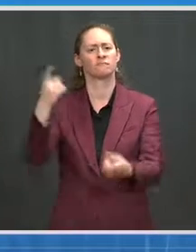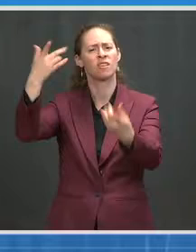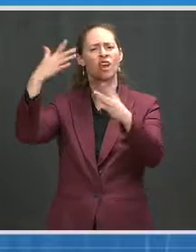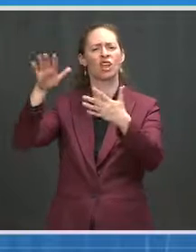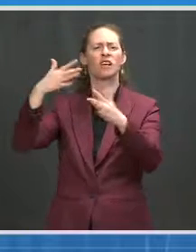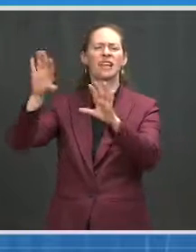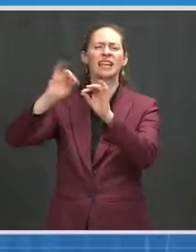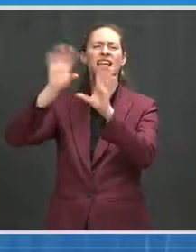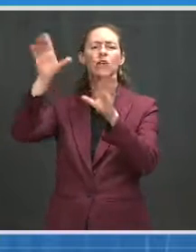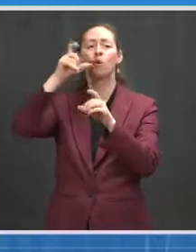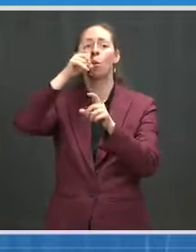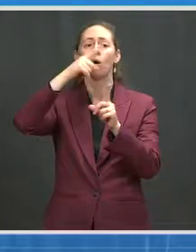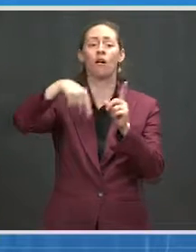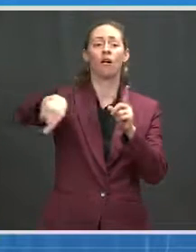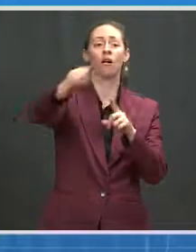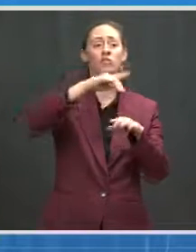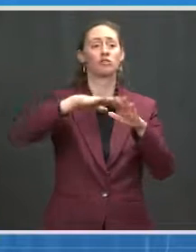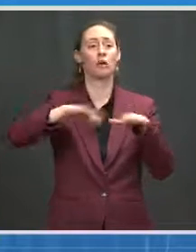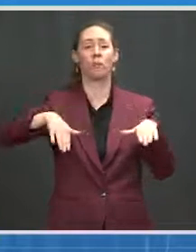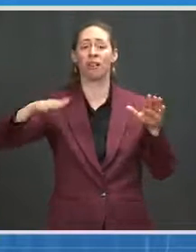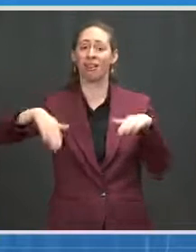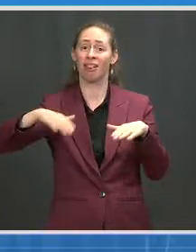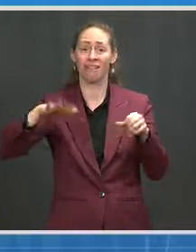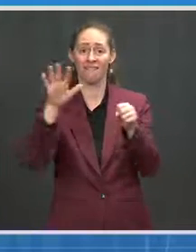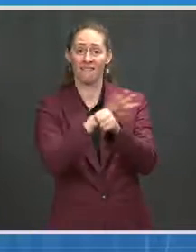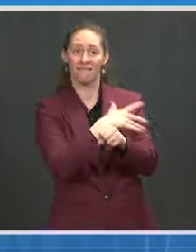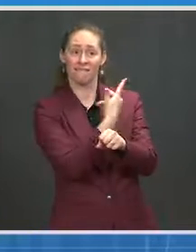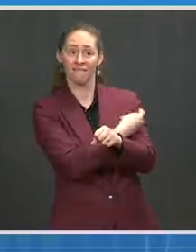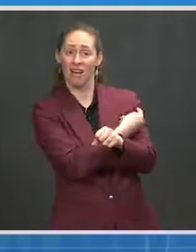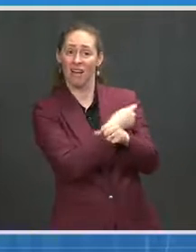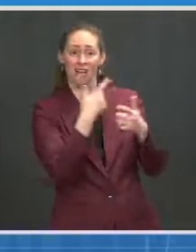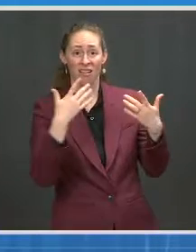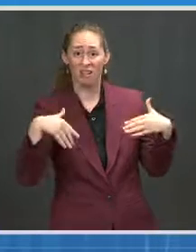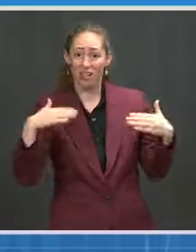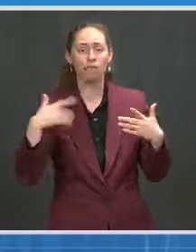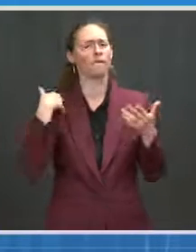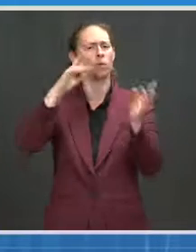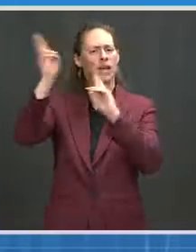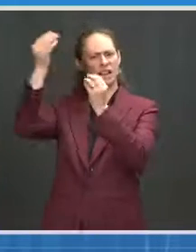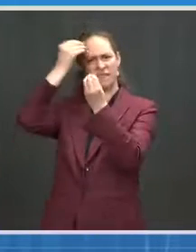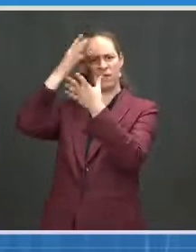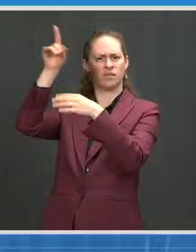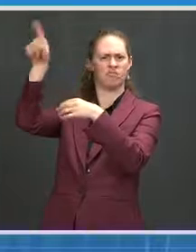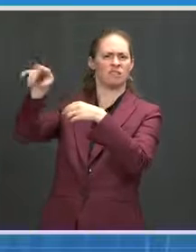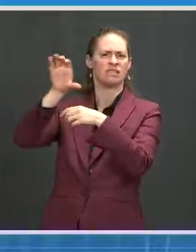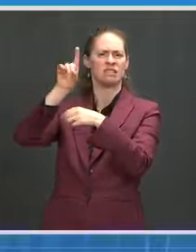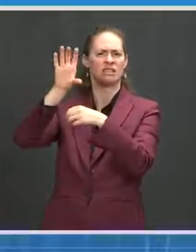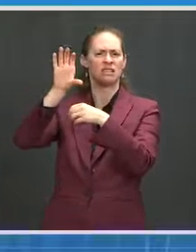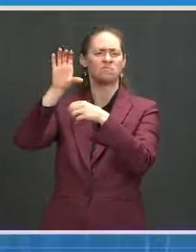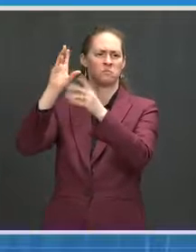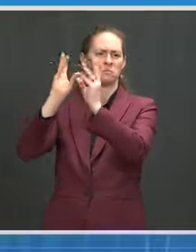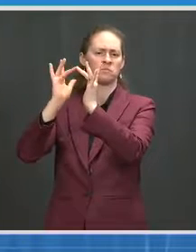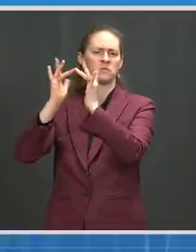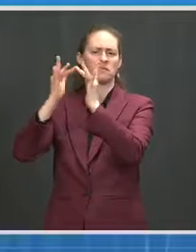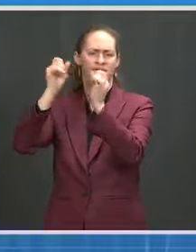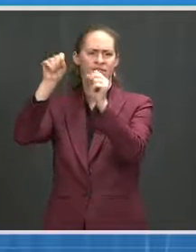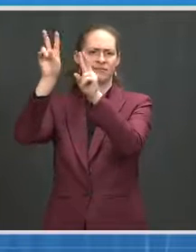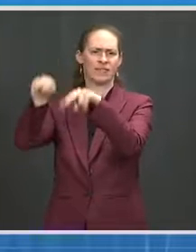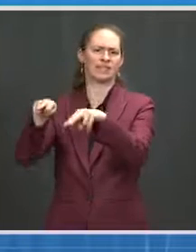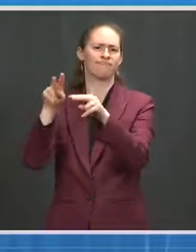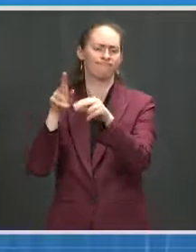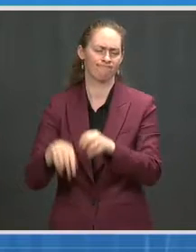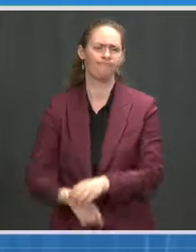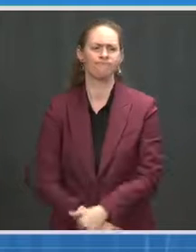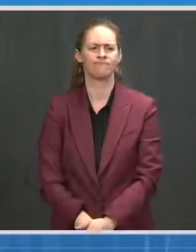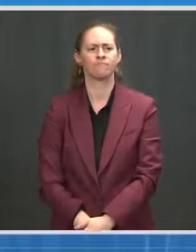this school year should be unchanged. And we are now working diligently to work through all of our active guidance in the context